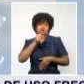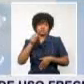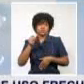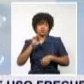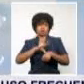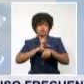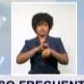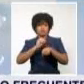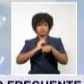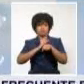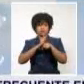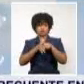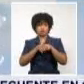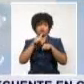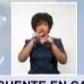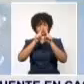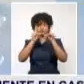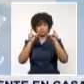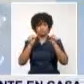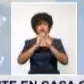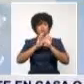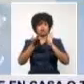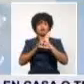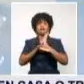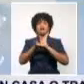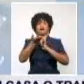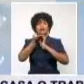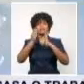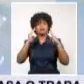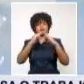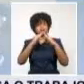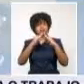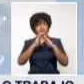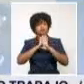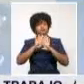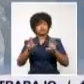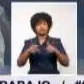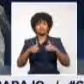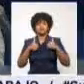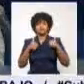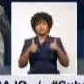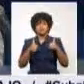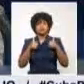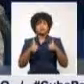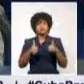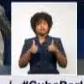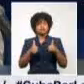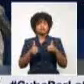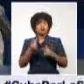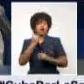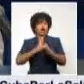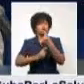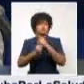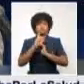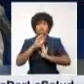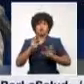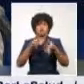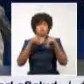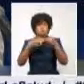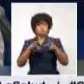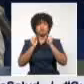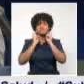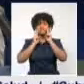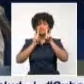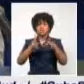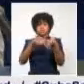of them have returned to their normal lives, and others are still quarantined for 2 weeks in their